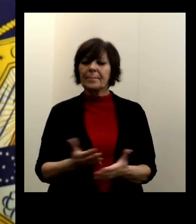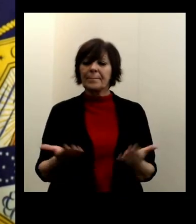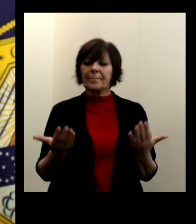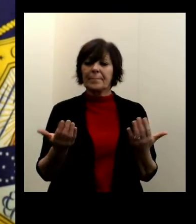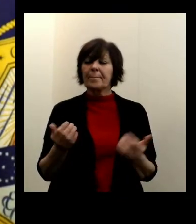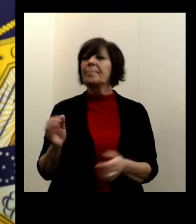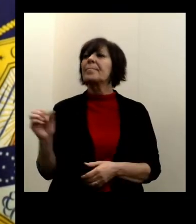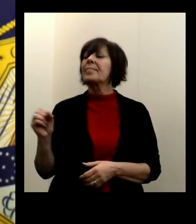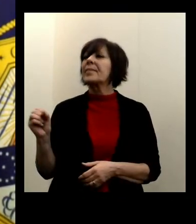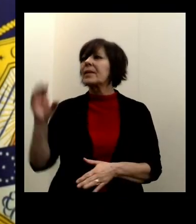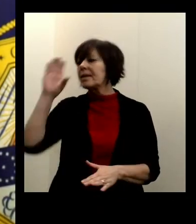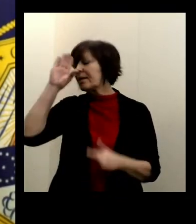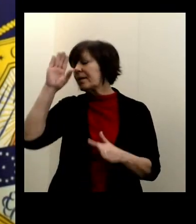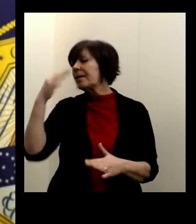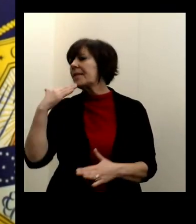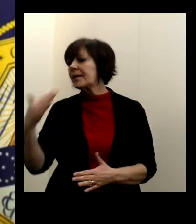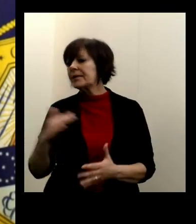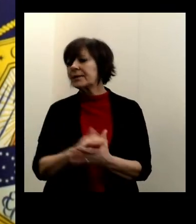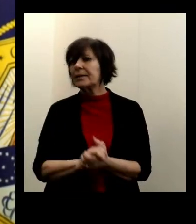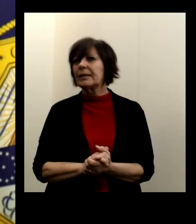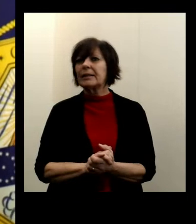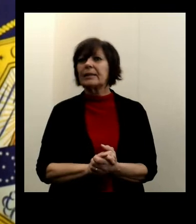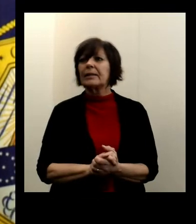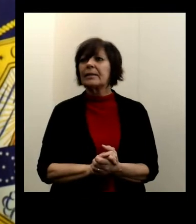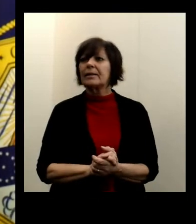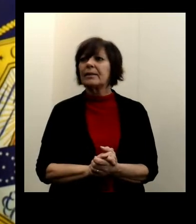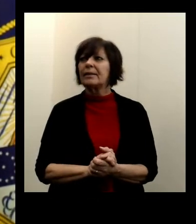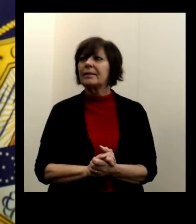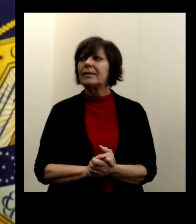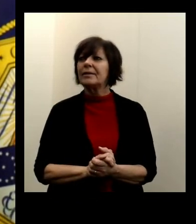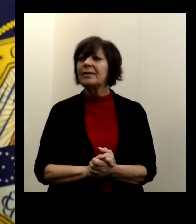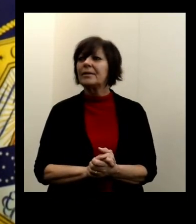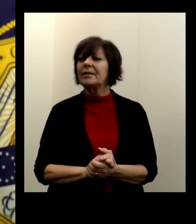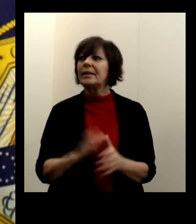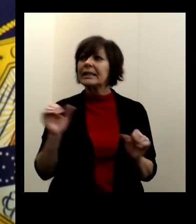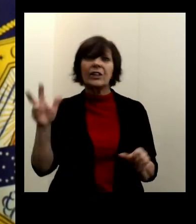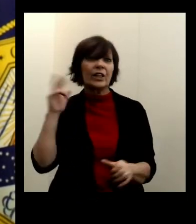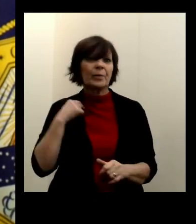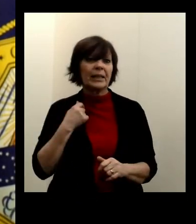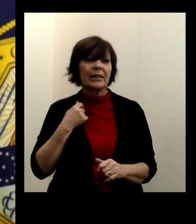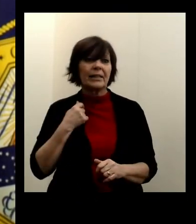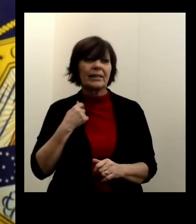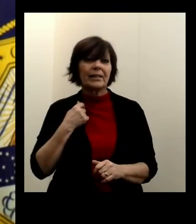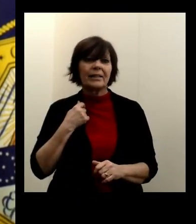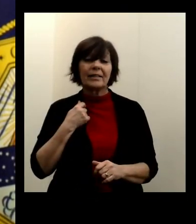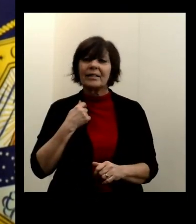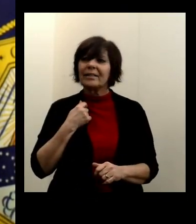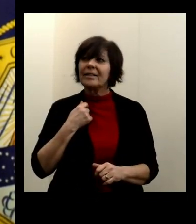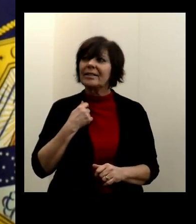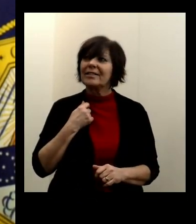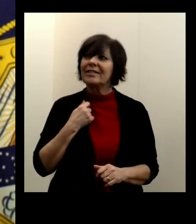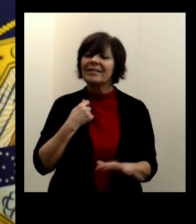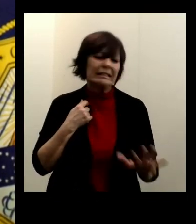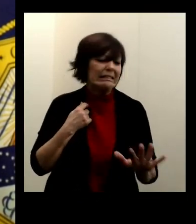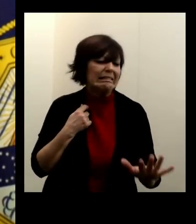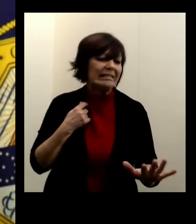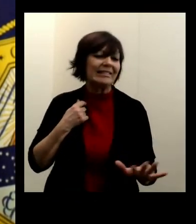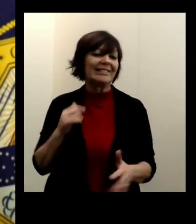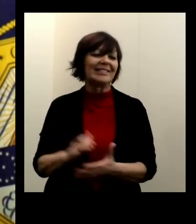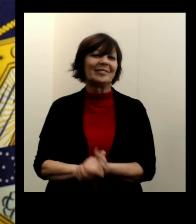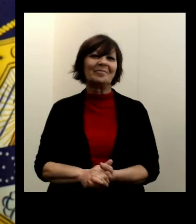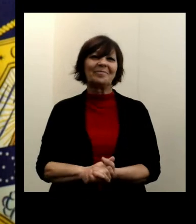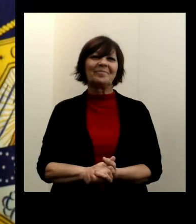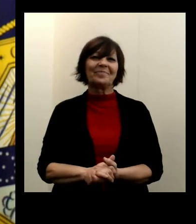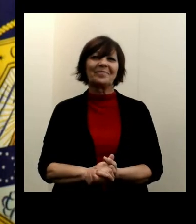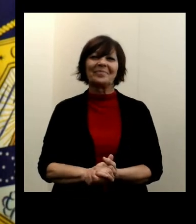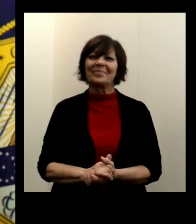Spectrum? Yes. Hi, Mark. Thanks. Sandy, are you there? Can you hear me? Unmute your line if you're talking. Let me see.